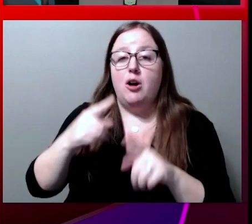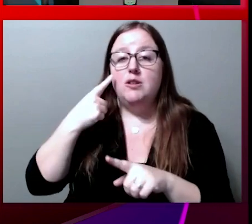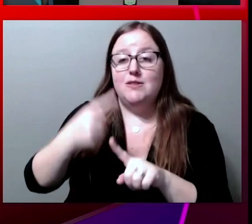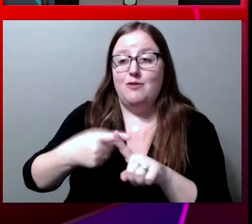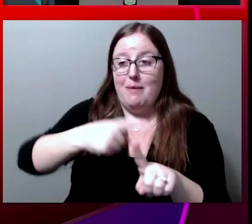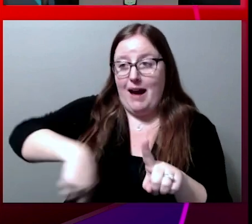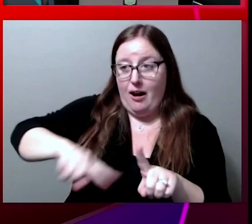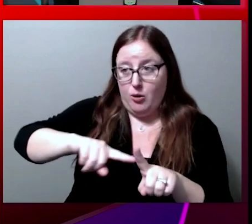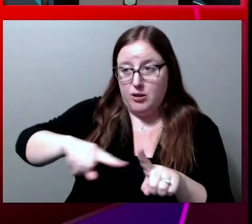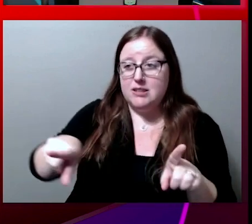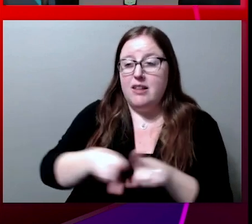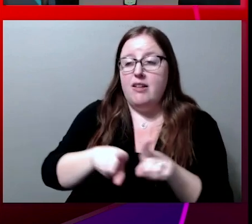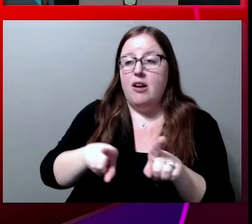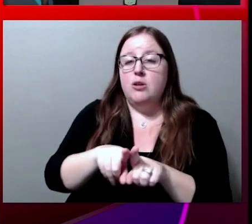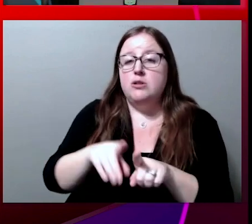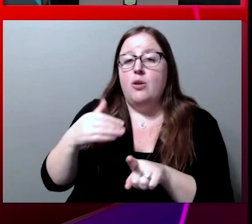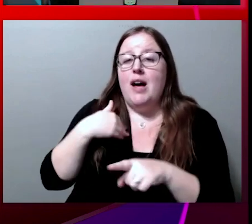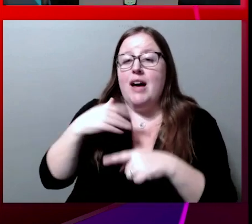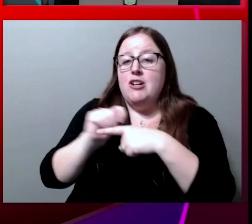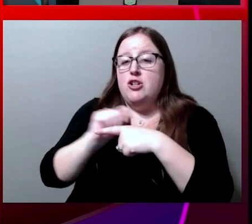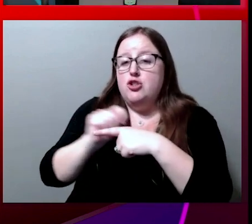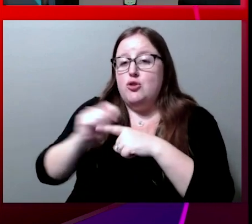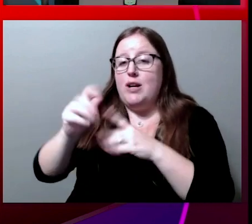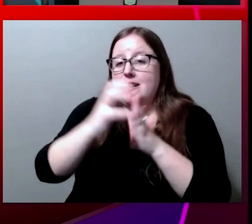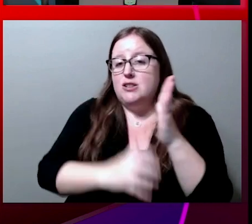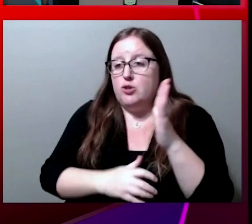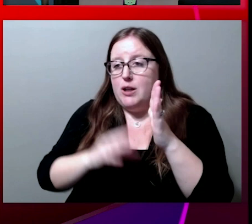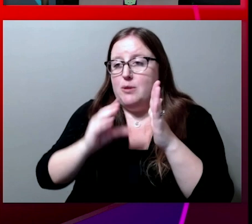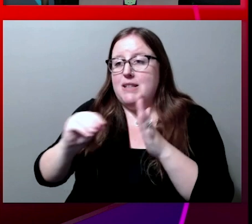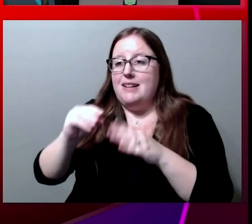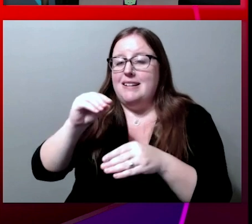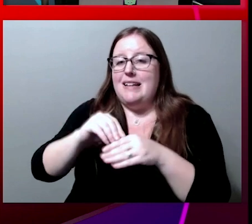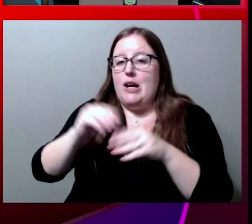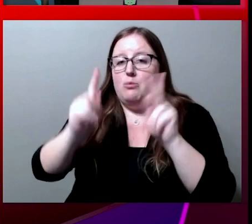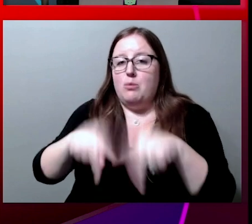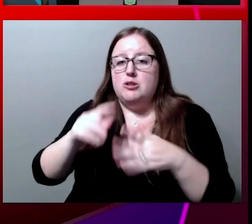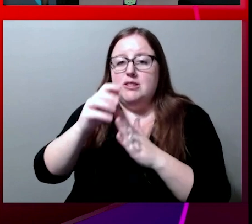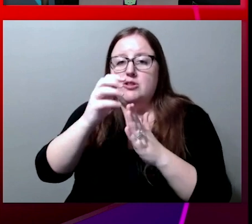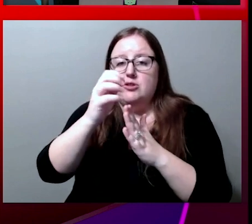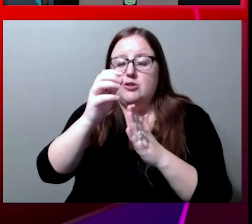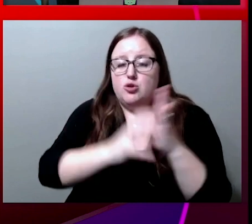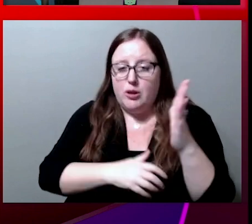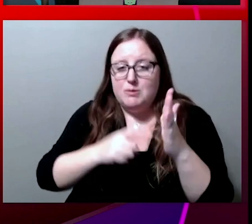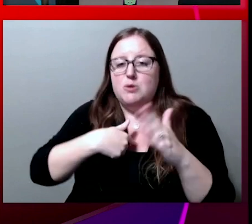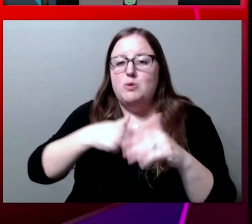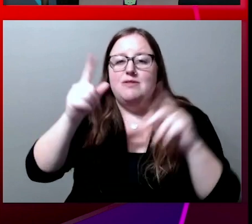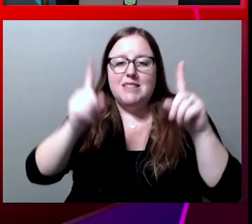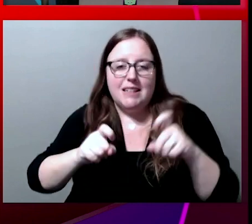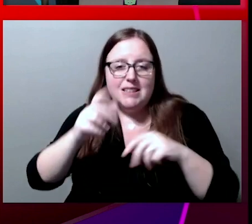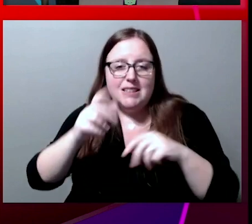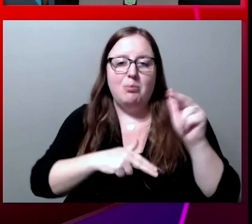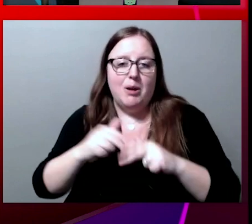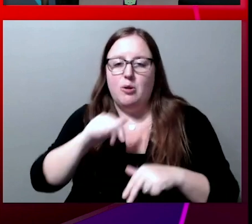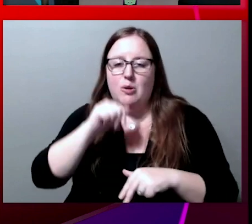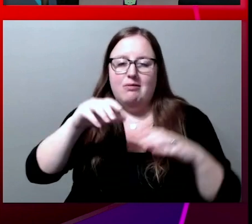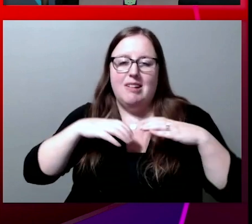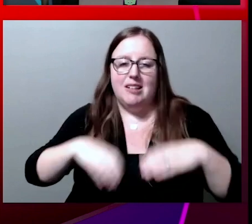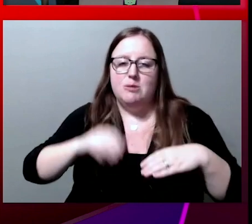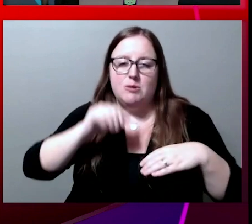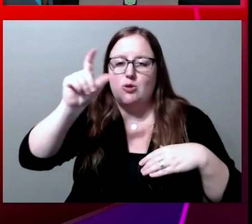they also come with training scripts as well as inferencing scripts that we have tested and built so that customers don't need to build